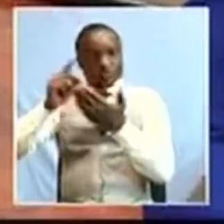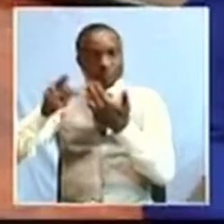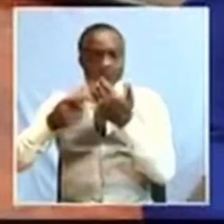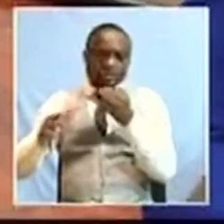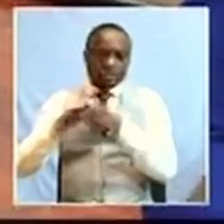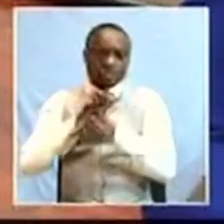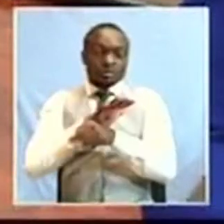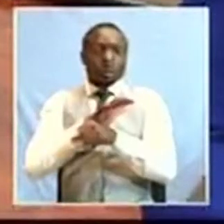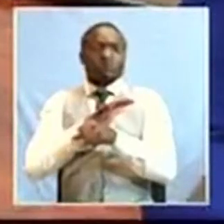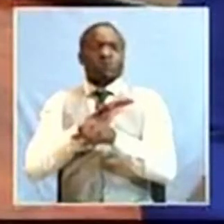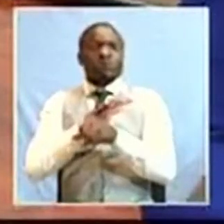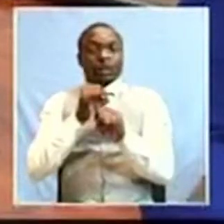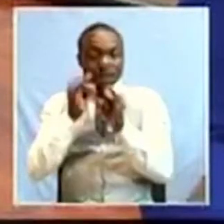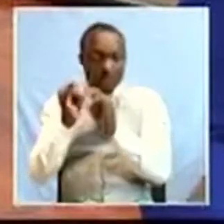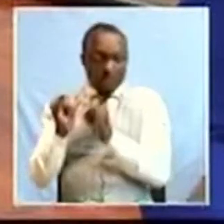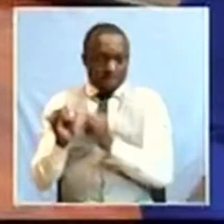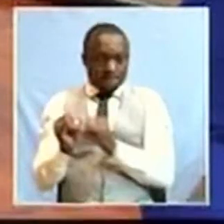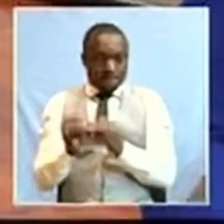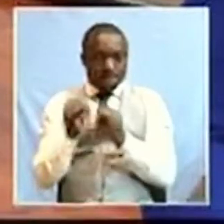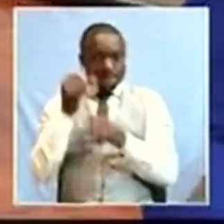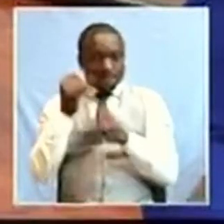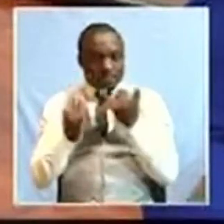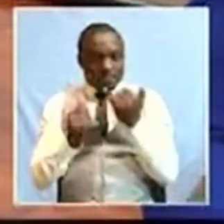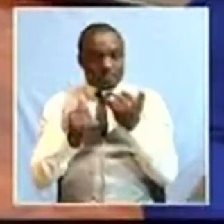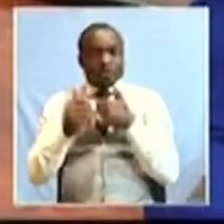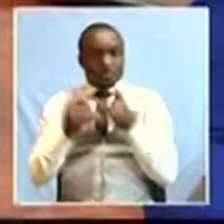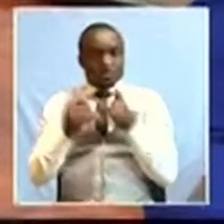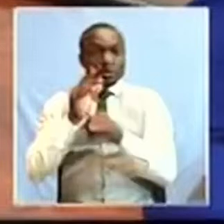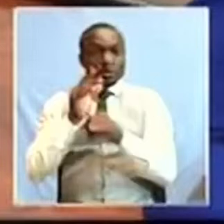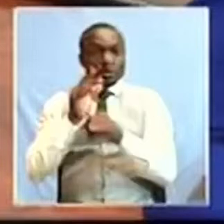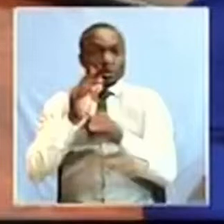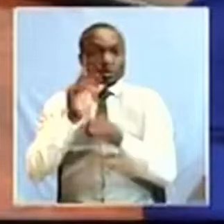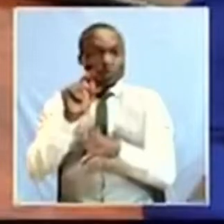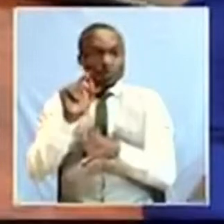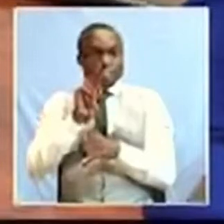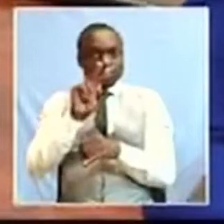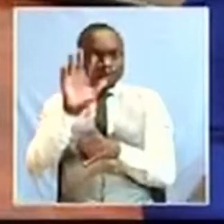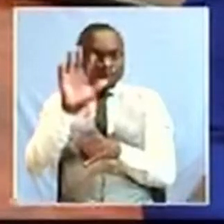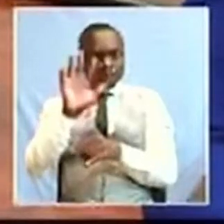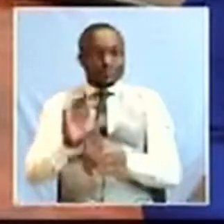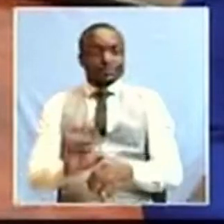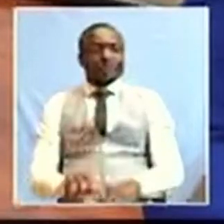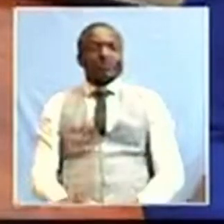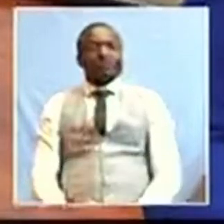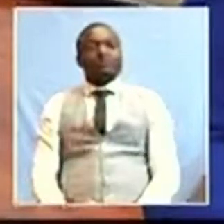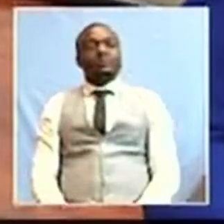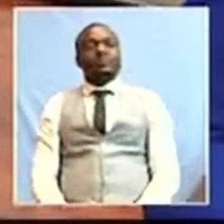fully implemented by end of the year 2025.